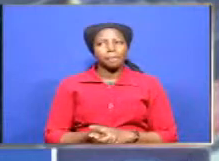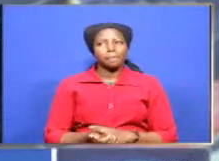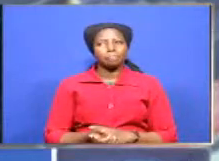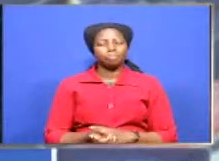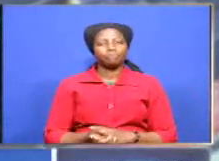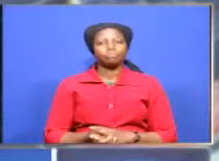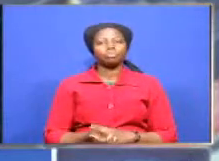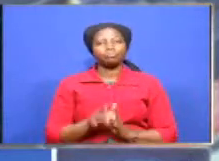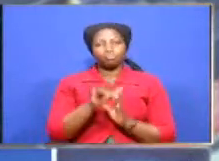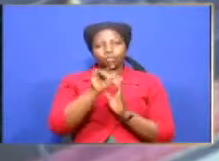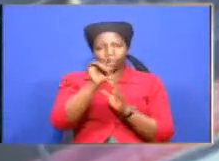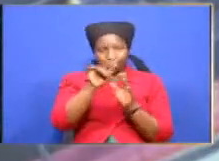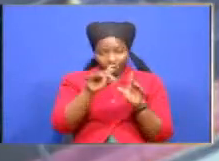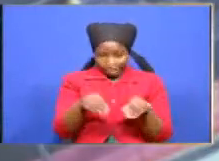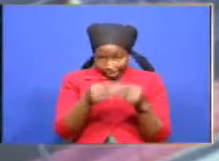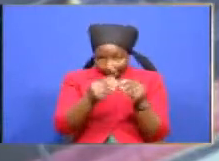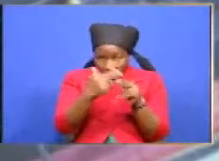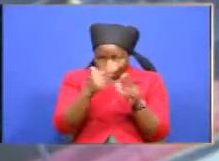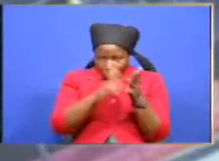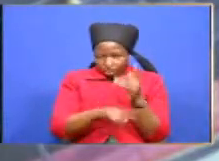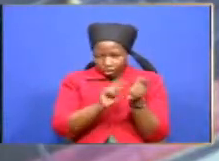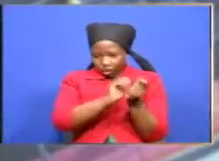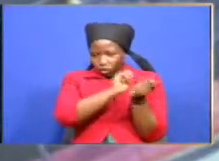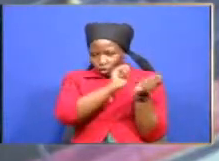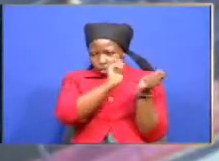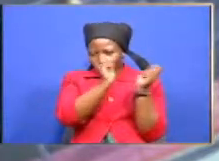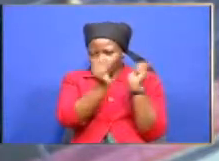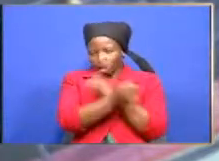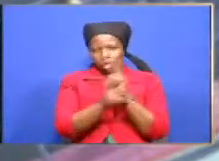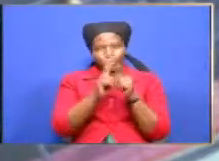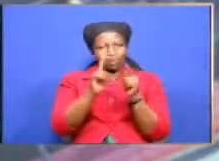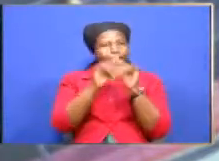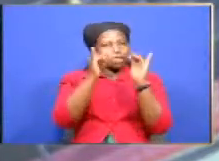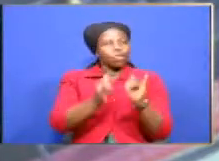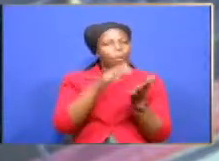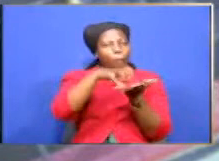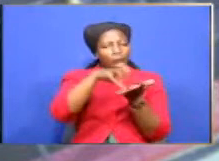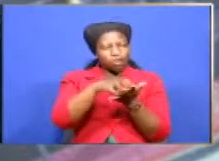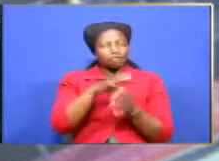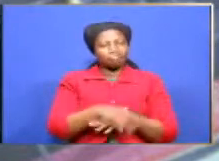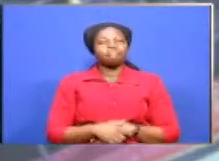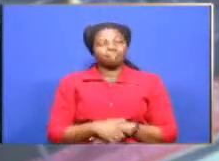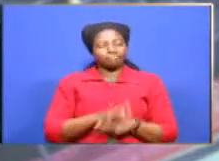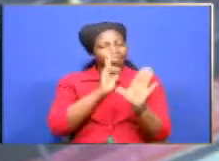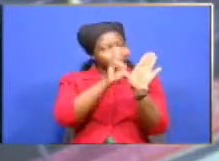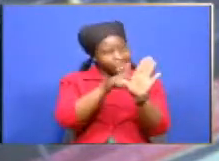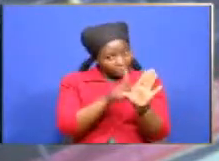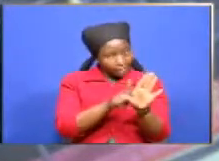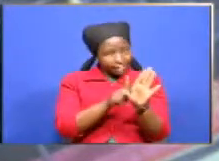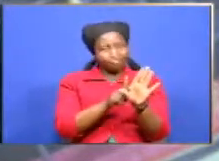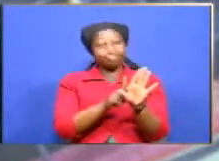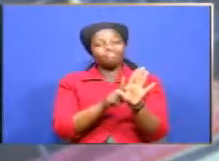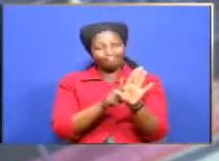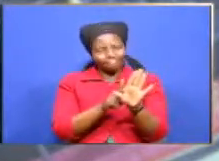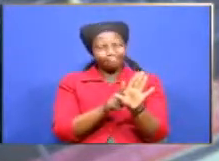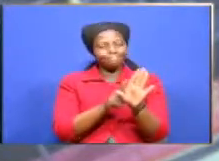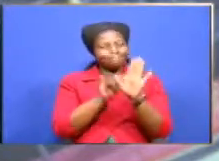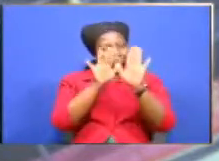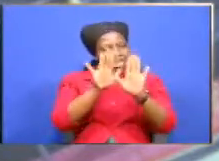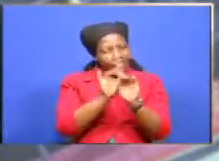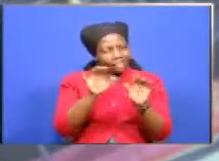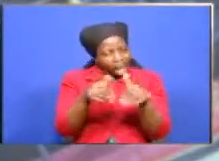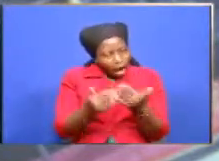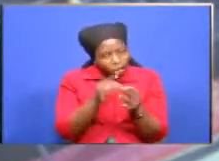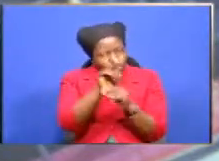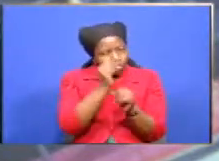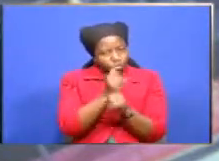It's called adjusting to the new normal, participating regardless of how you will do it. We are waiting to